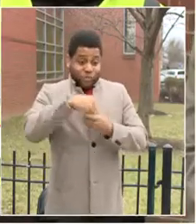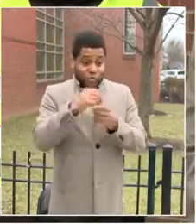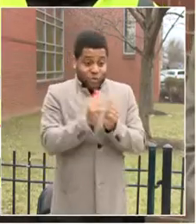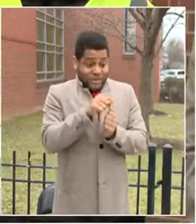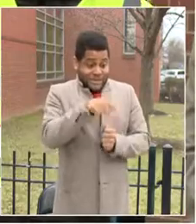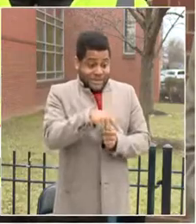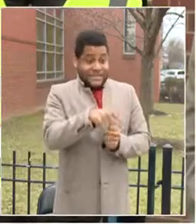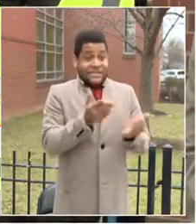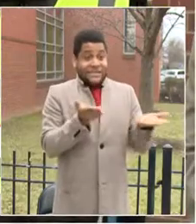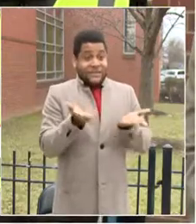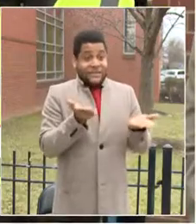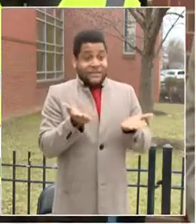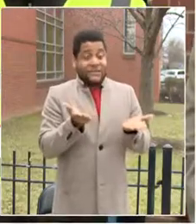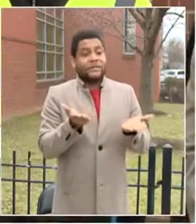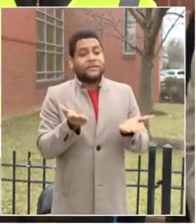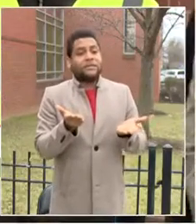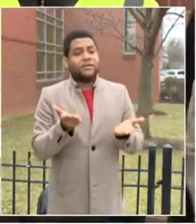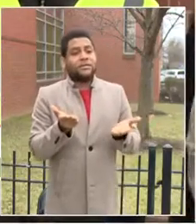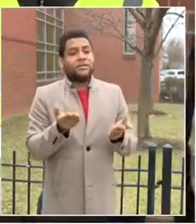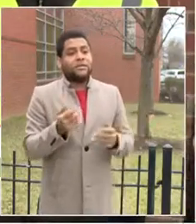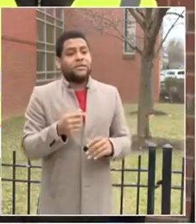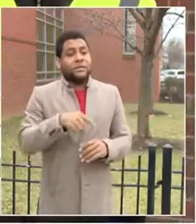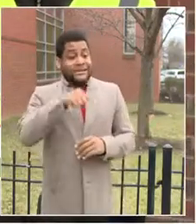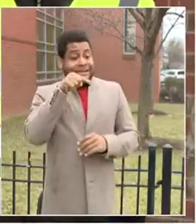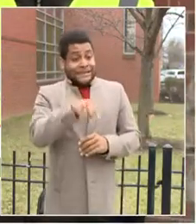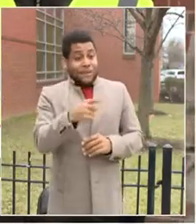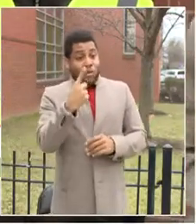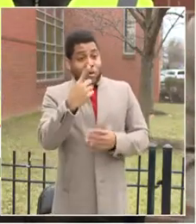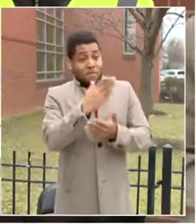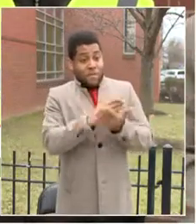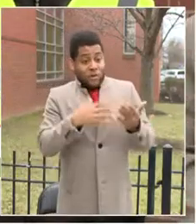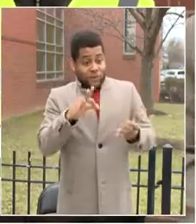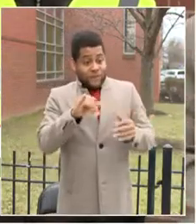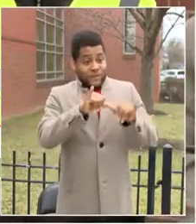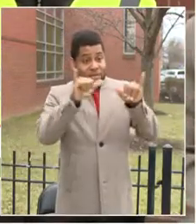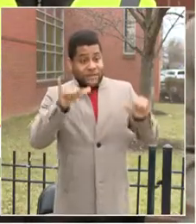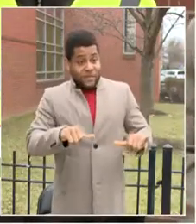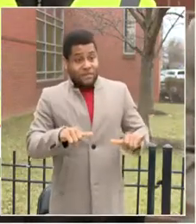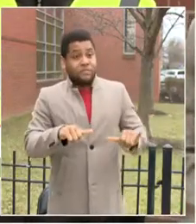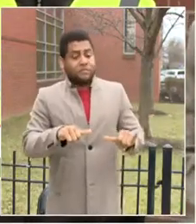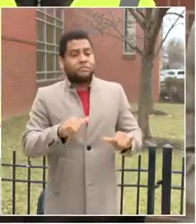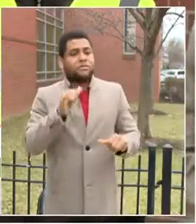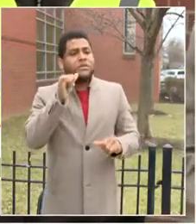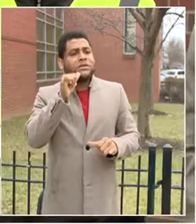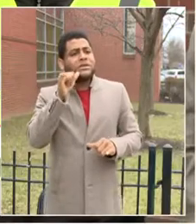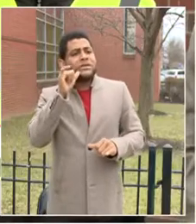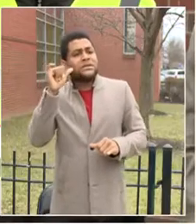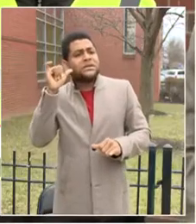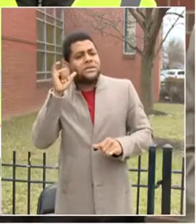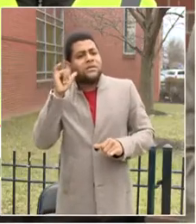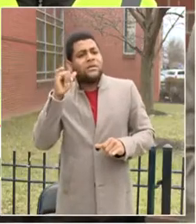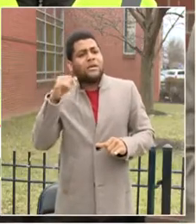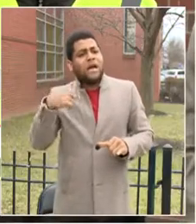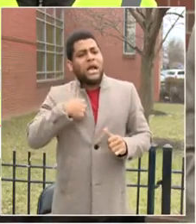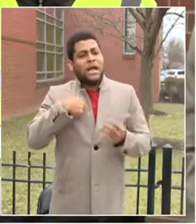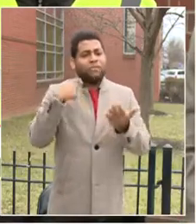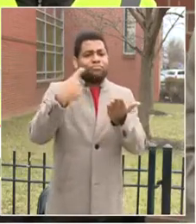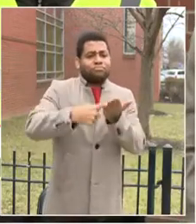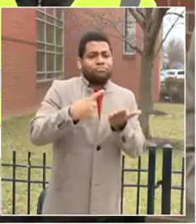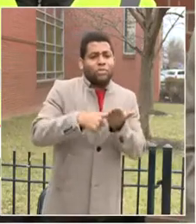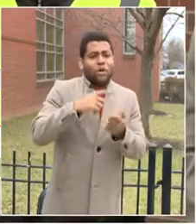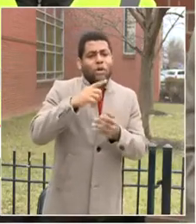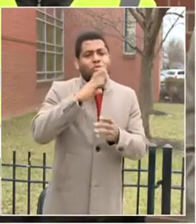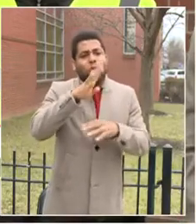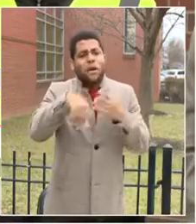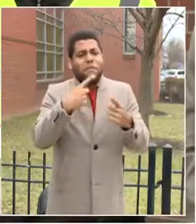services. This is one part of the system, of course. Yesterday, I also talked about and the need to make sure